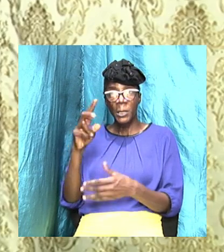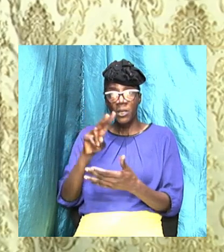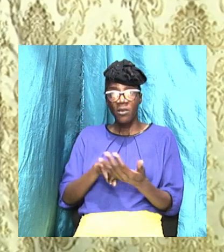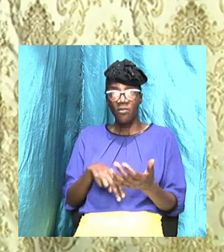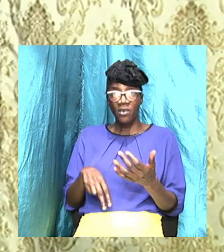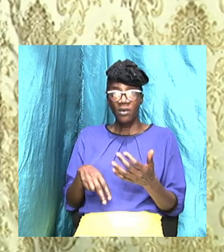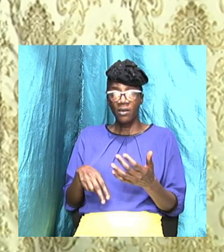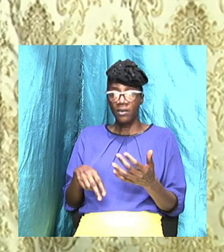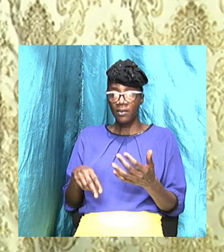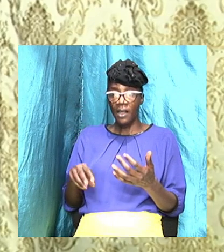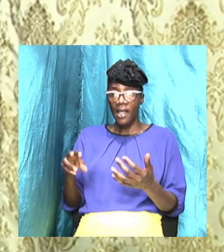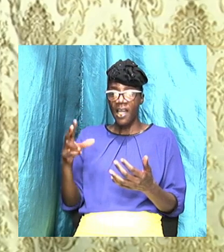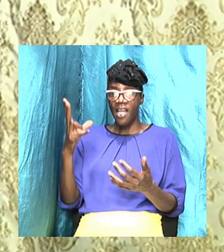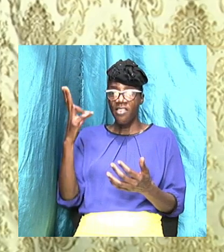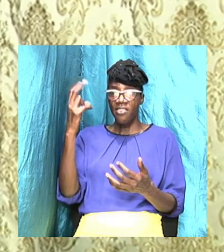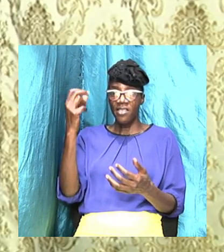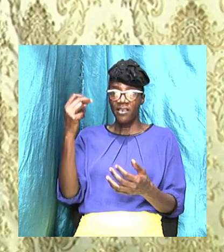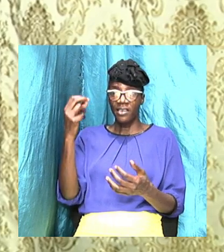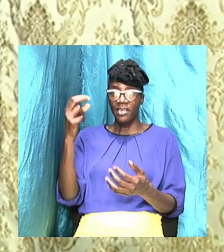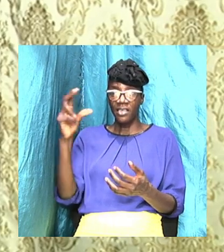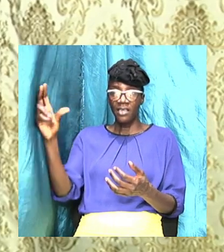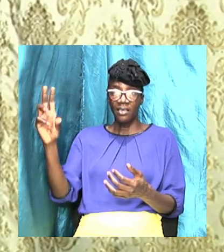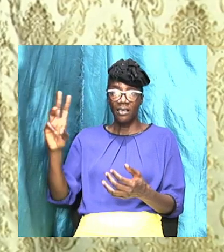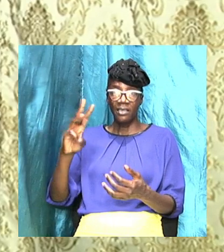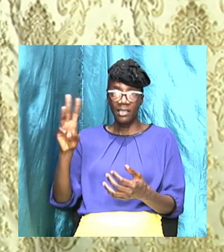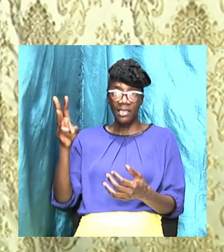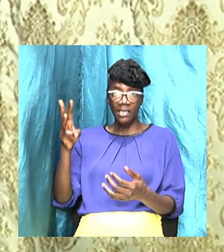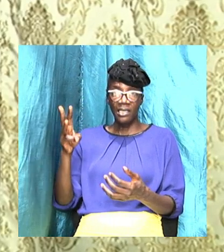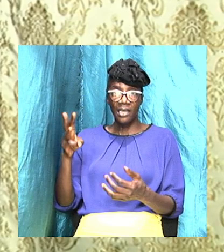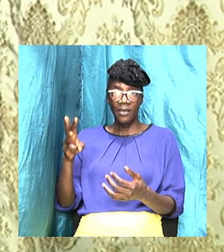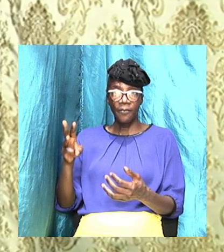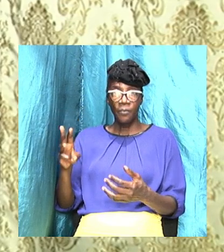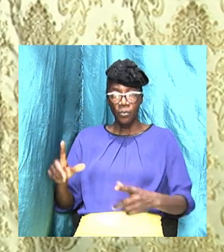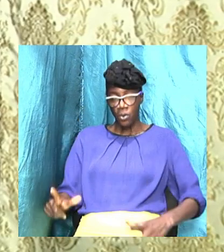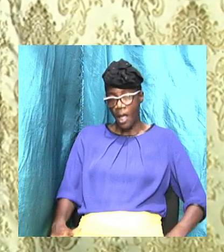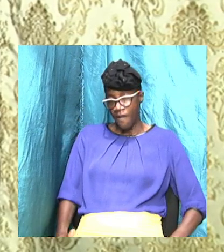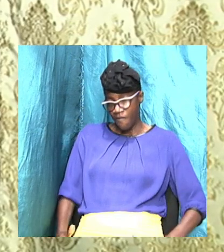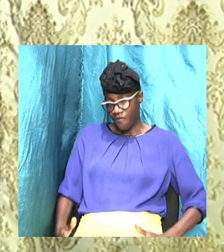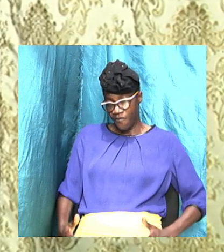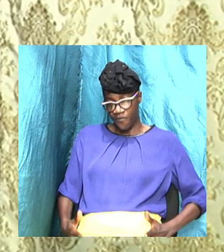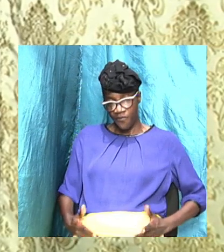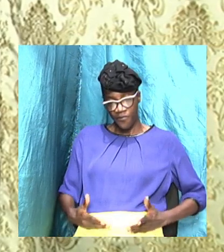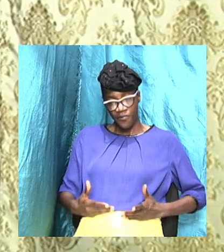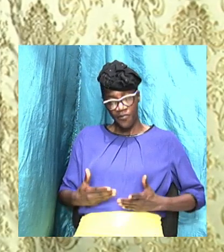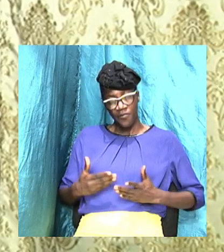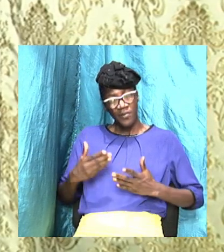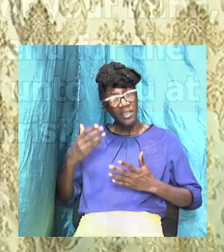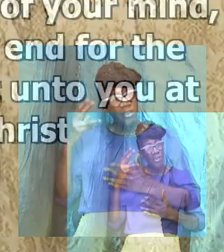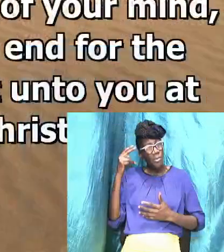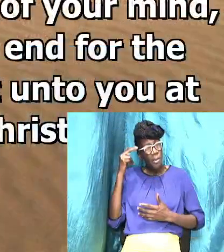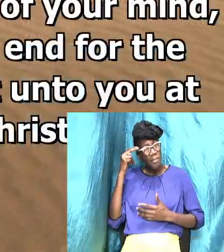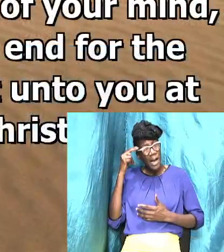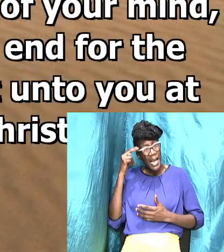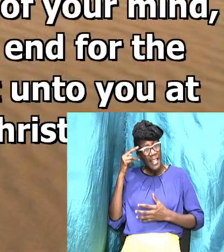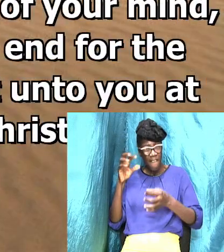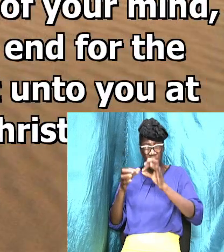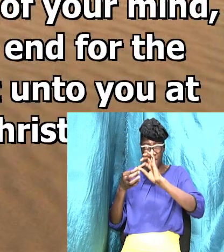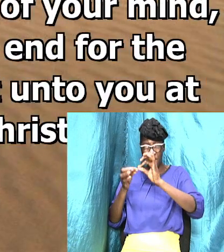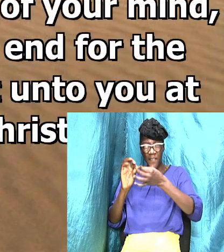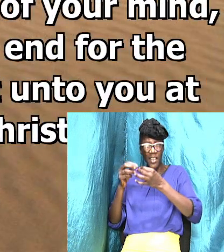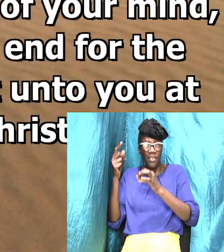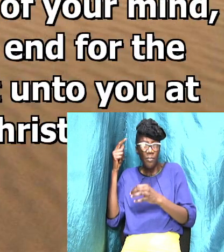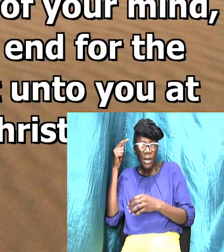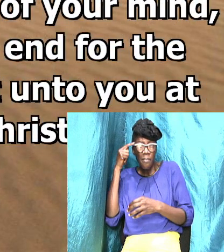verses 13 to 16. Wherefore, gird up your lines of your mind, be sober.